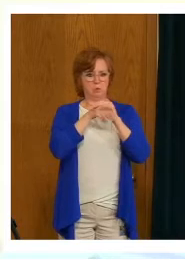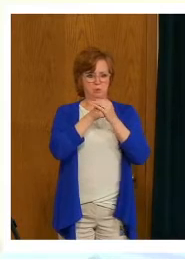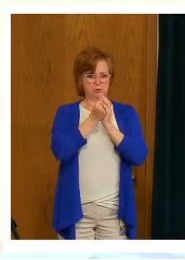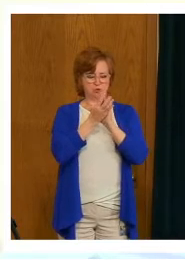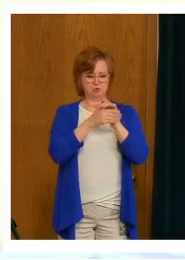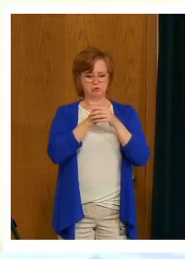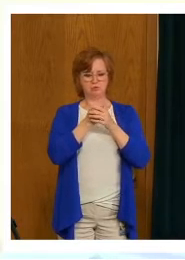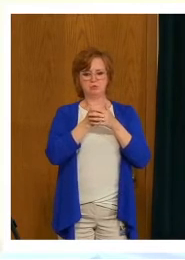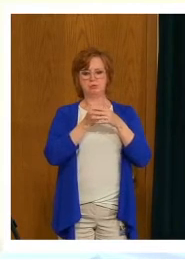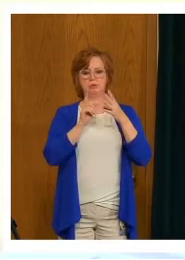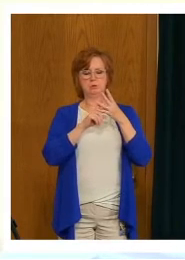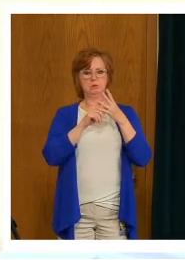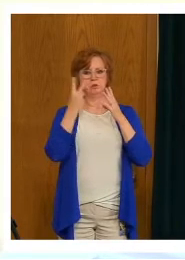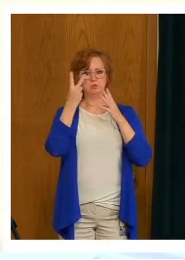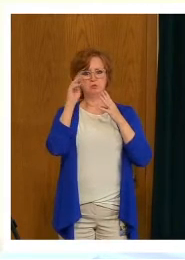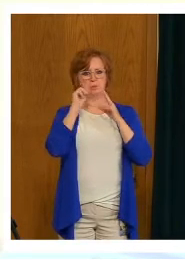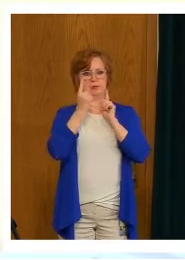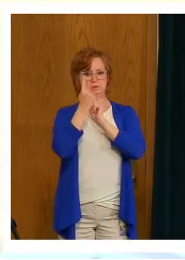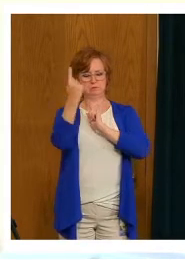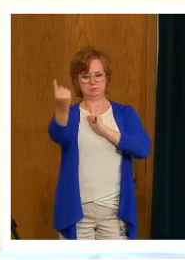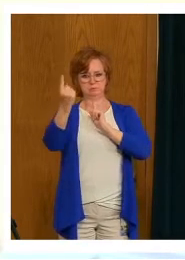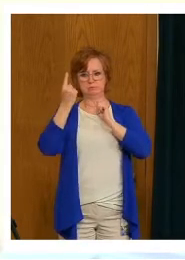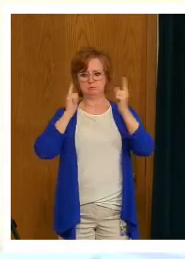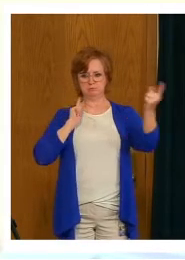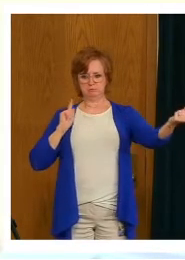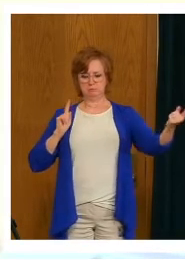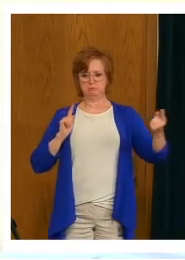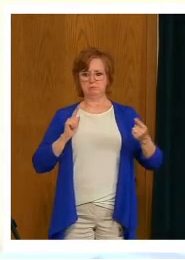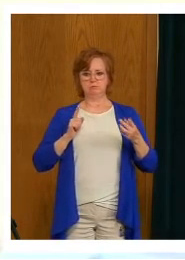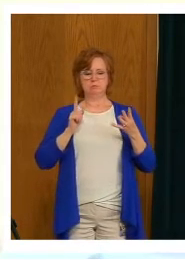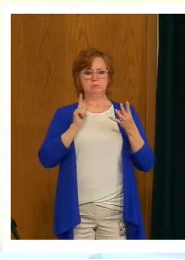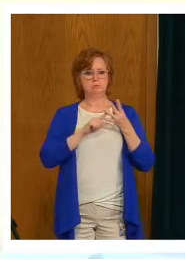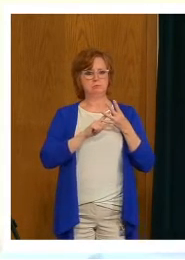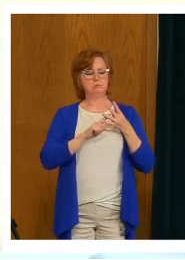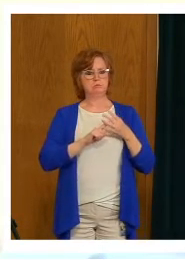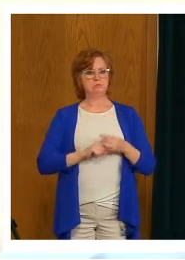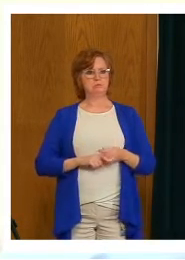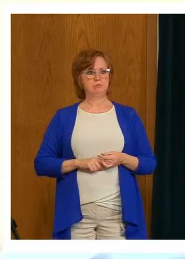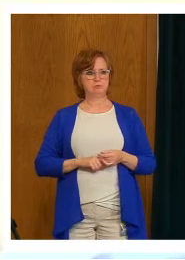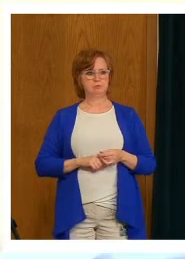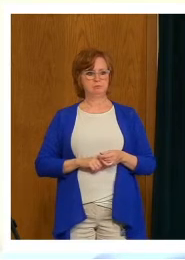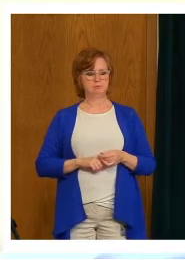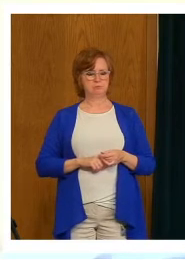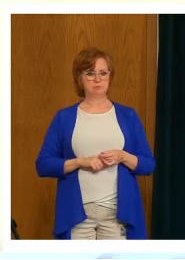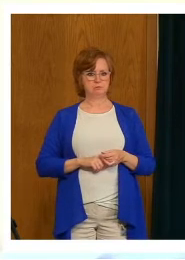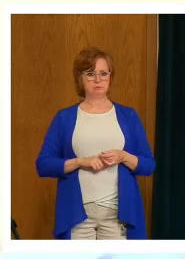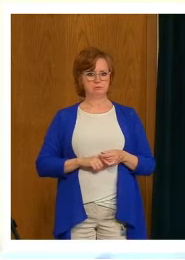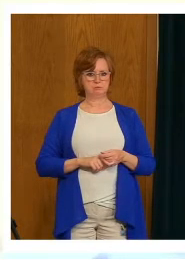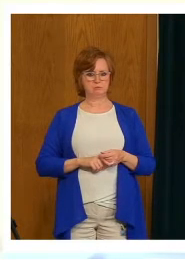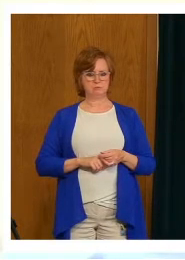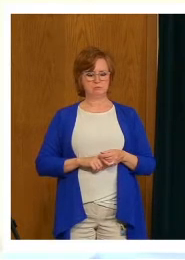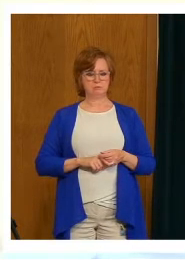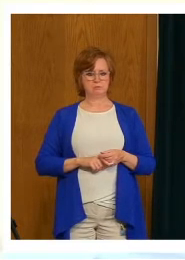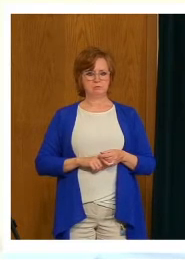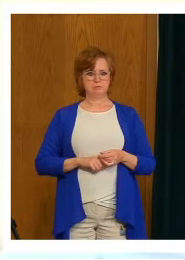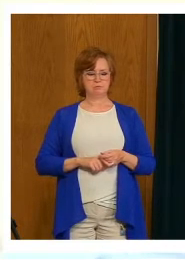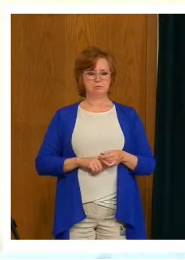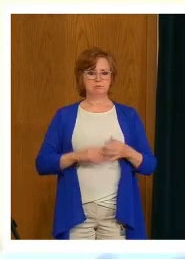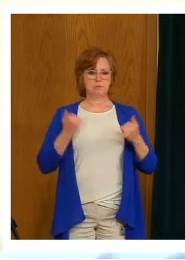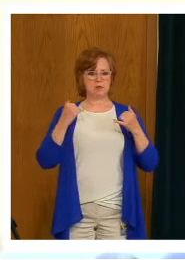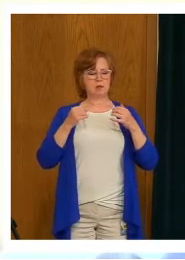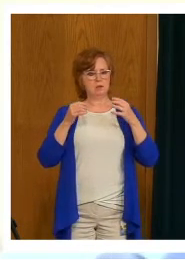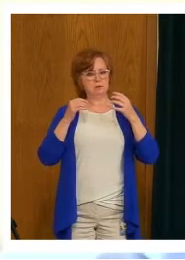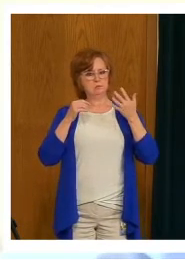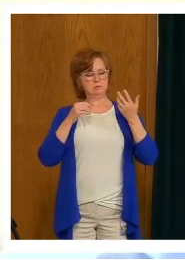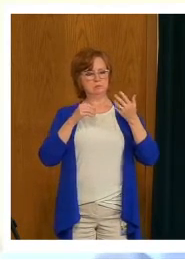hygiene, maintaining a 2-meter physical distance. Some have ramped up when case numbers went high. So right now, throughout